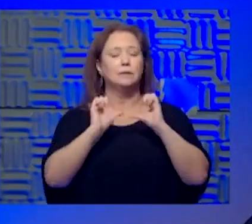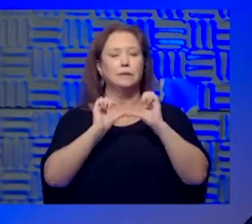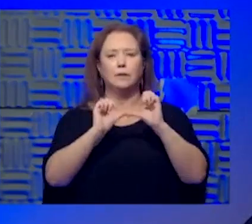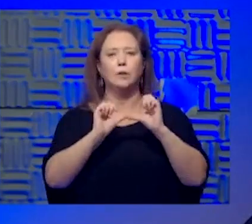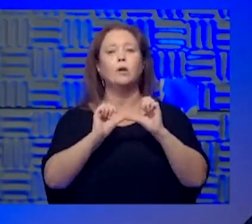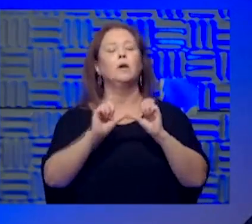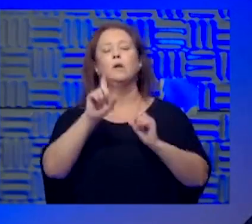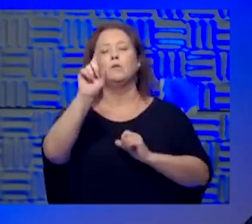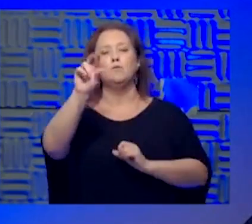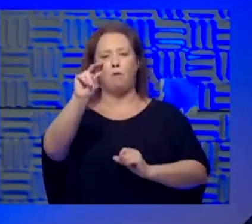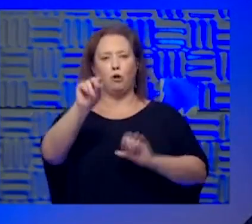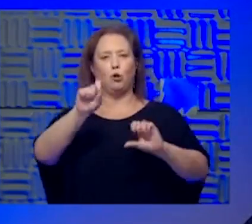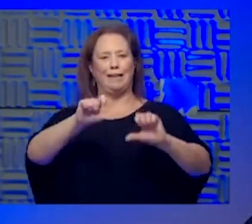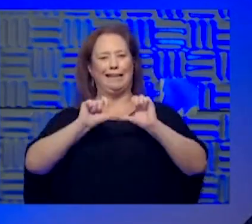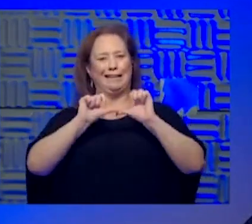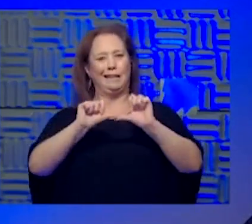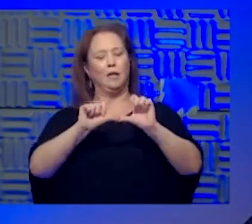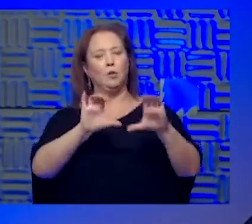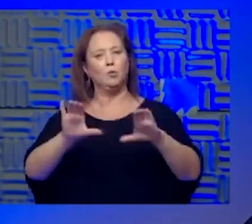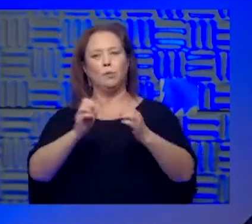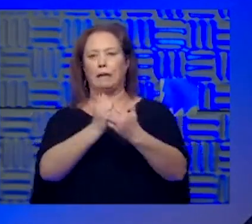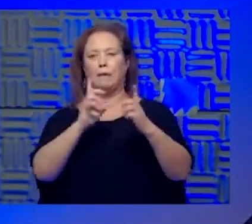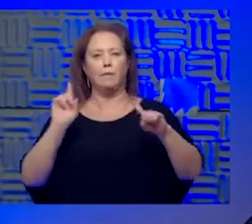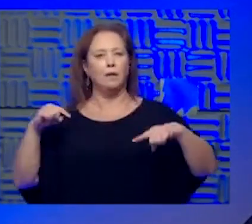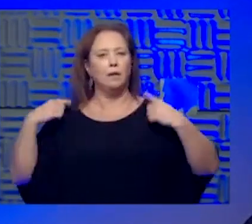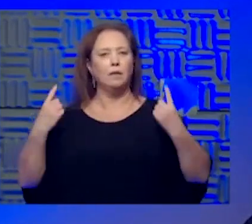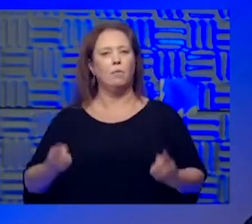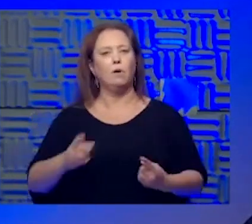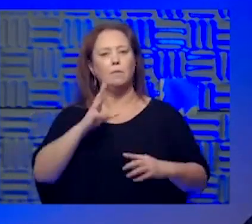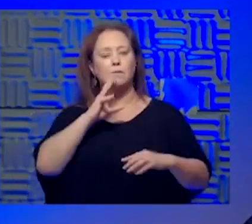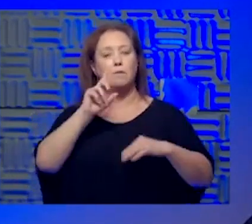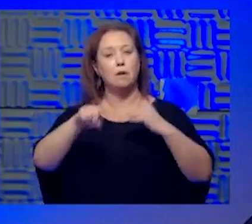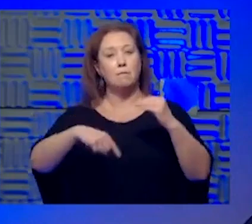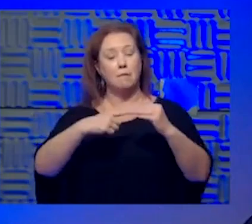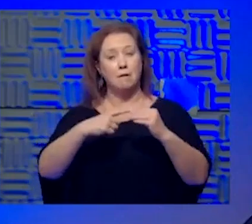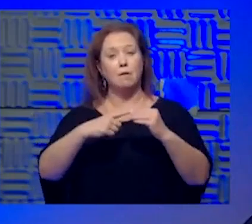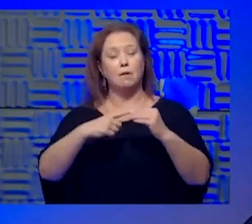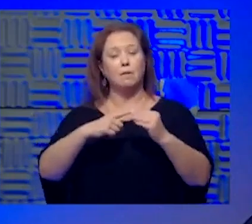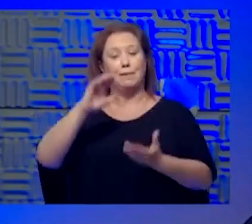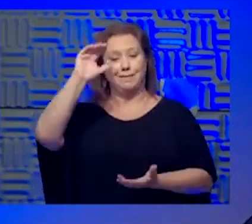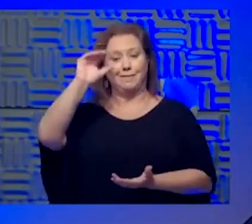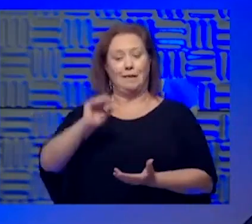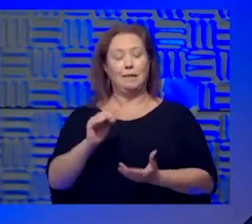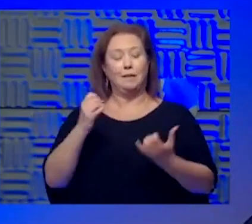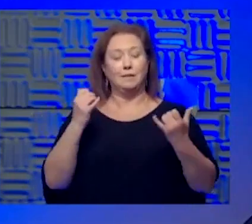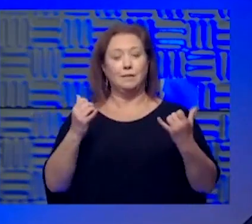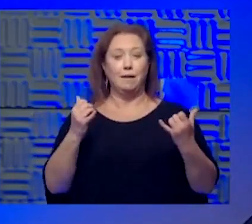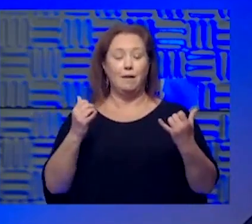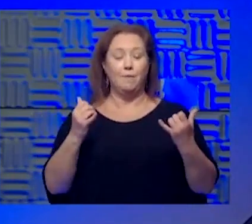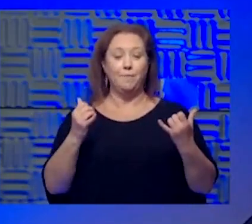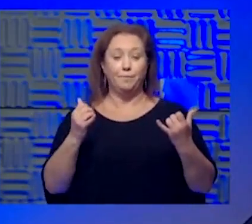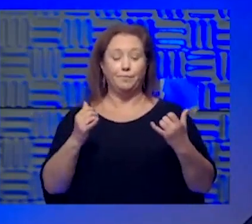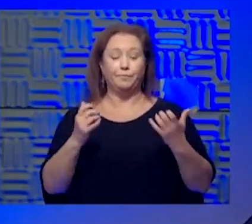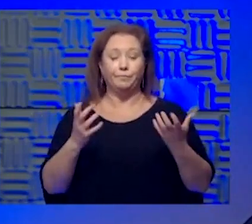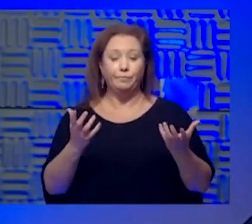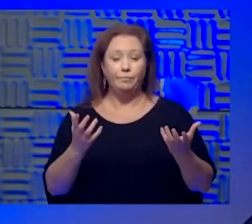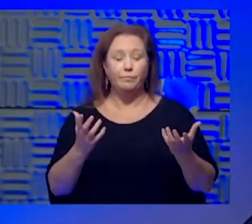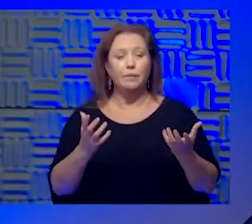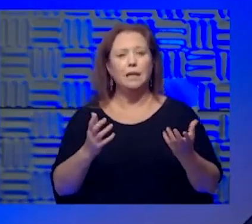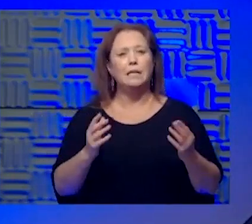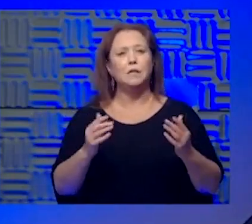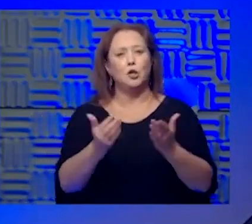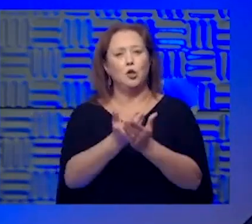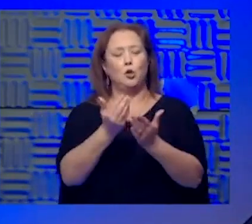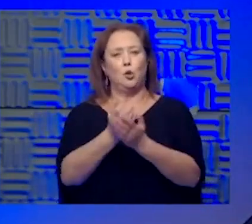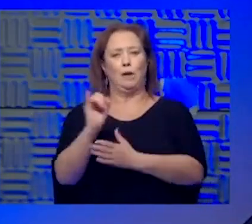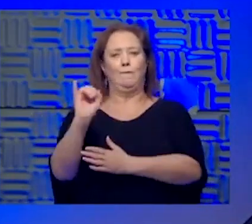to have to do those pillars that we have been talking about, but it's probably less so. And again, this is a new infection.